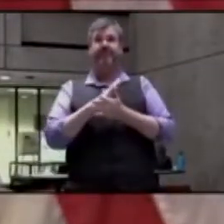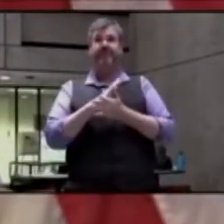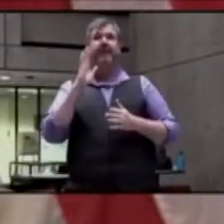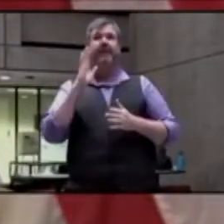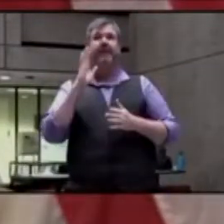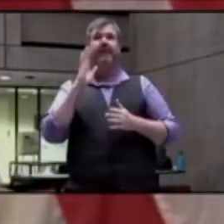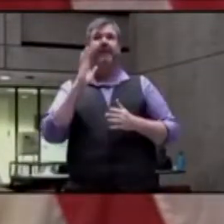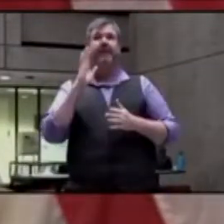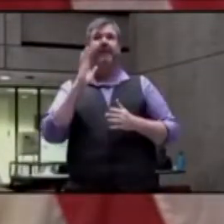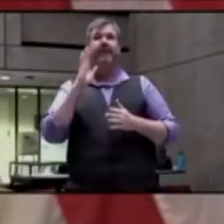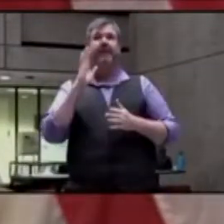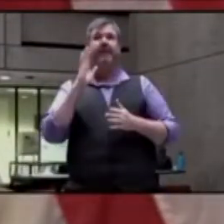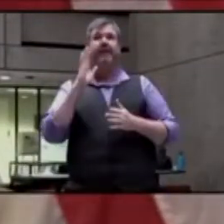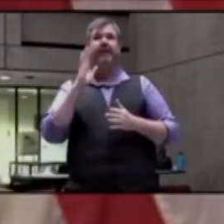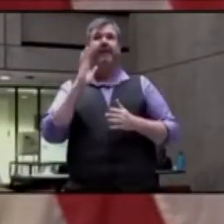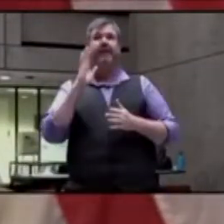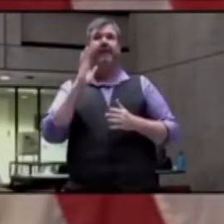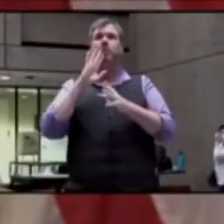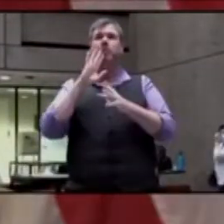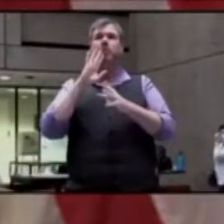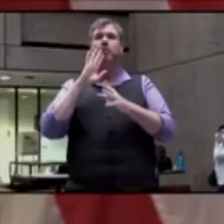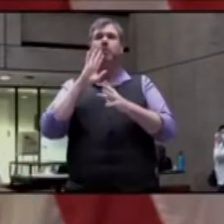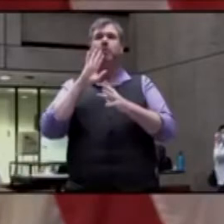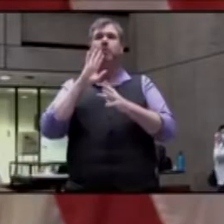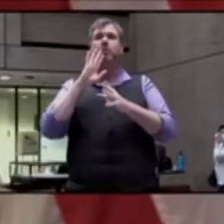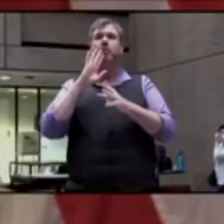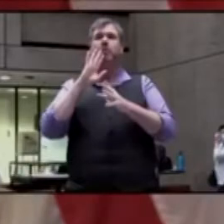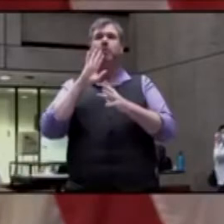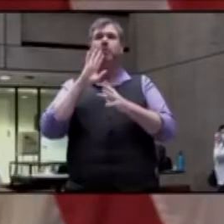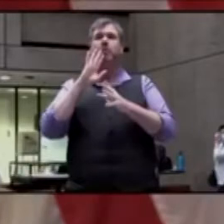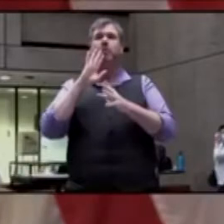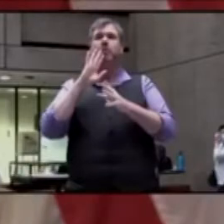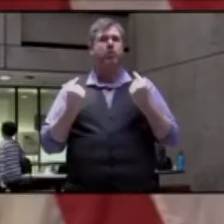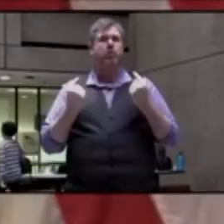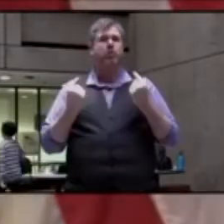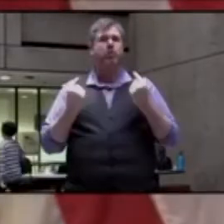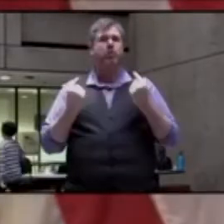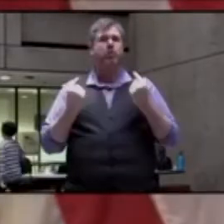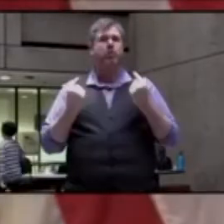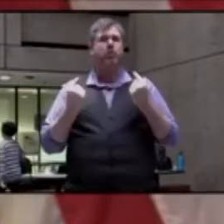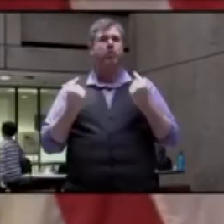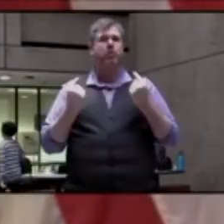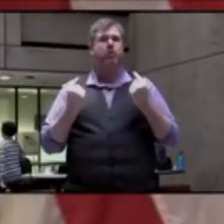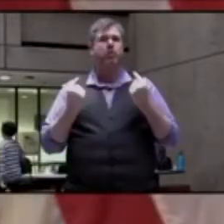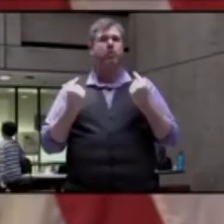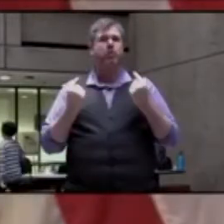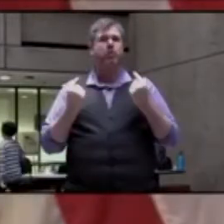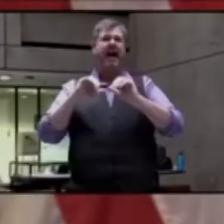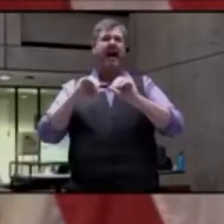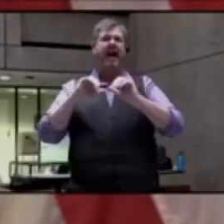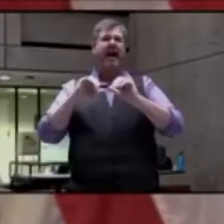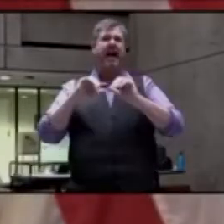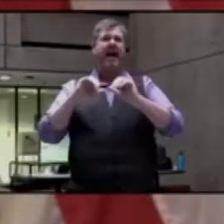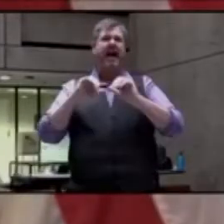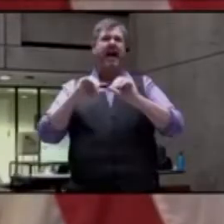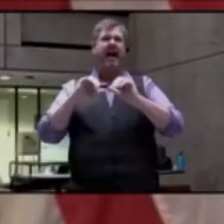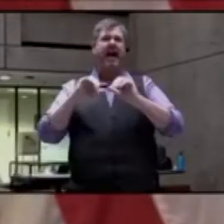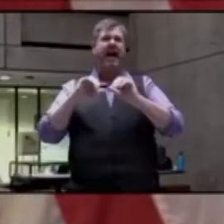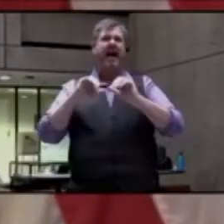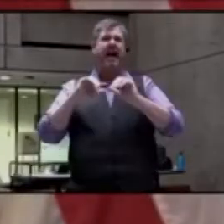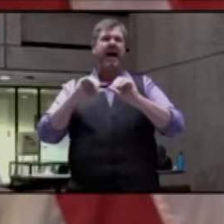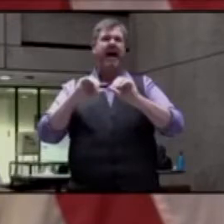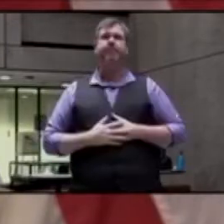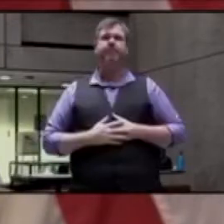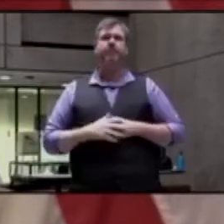This instruction sheet will show you how to fill in the circle. It also tells you how to do a write-in vote for those who want to vote for an